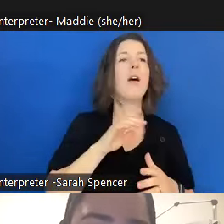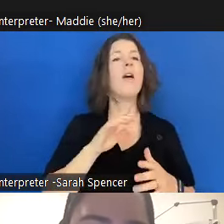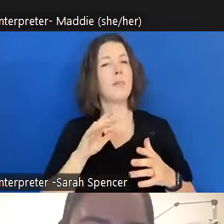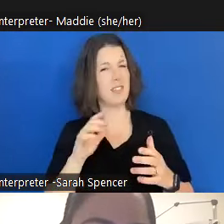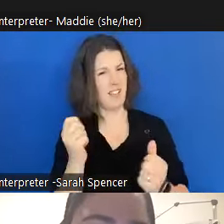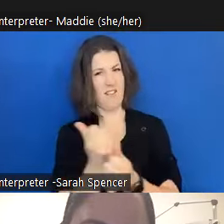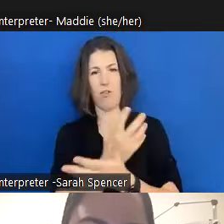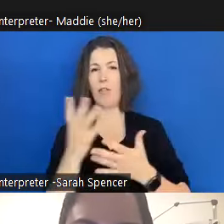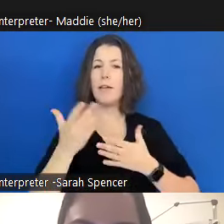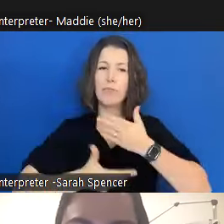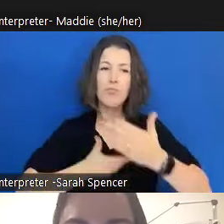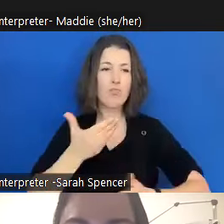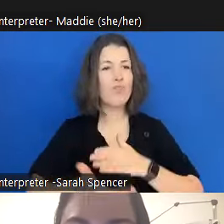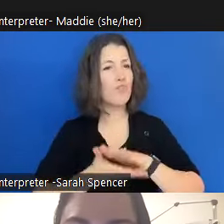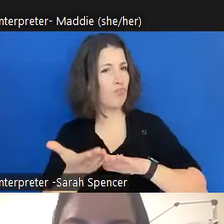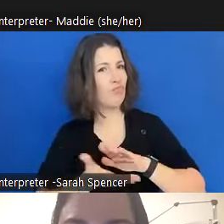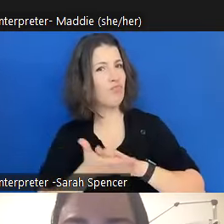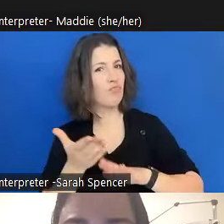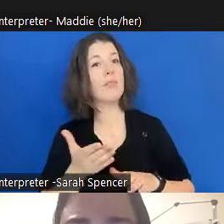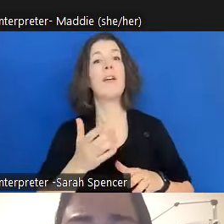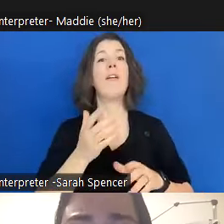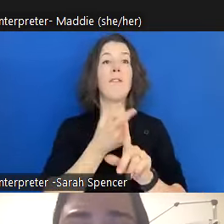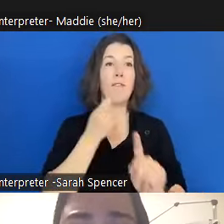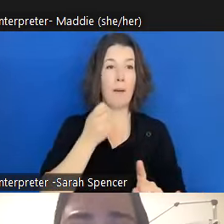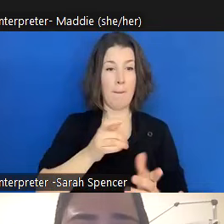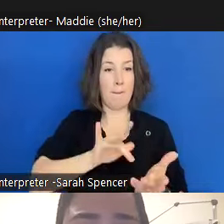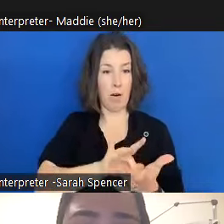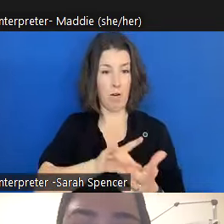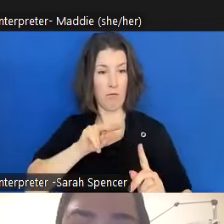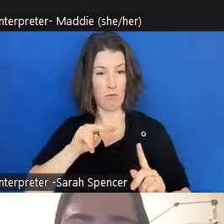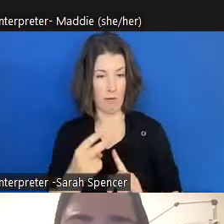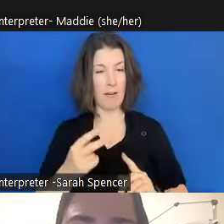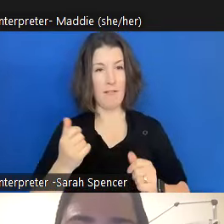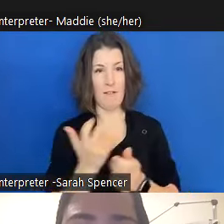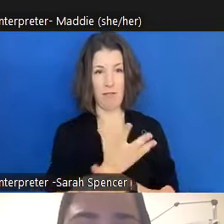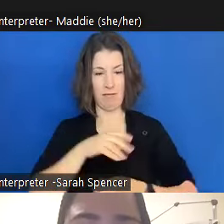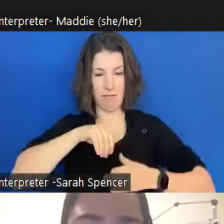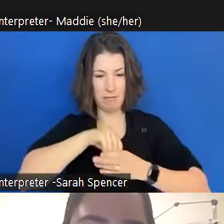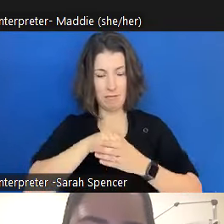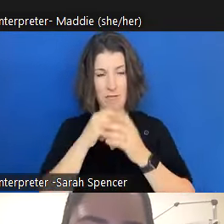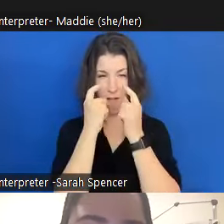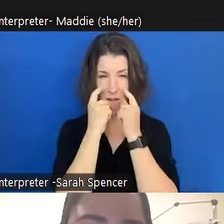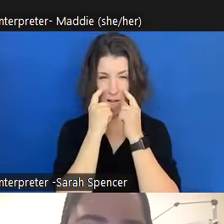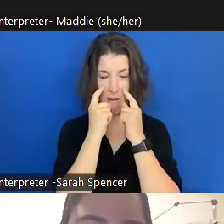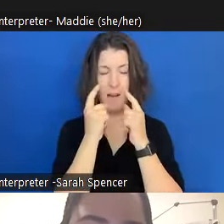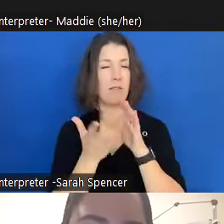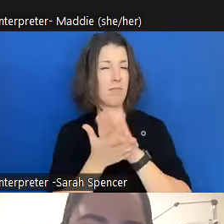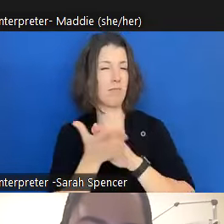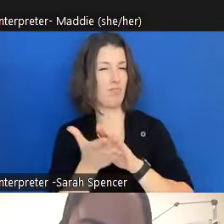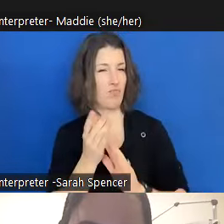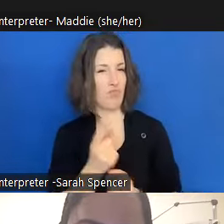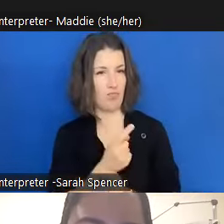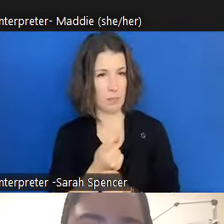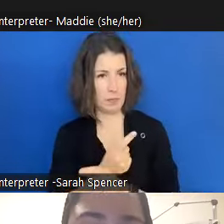is going as it should anatomically. We also have an on-staff psychiatrist for adjustment to